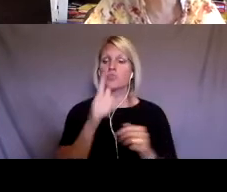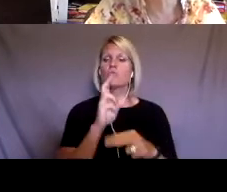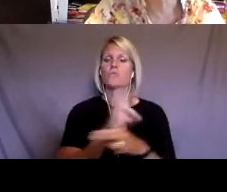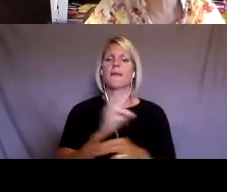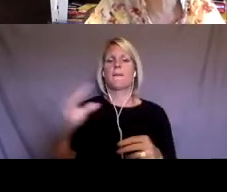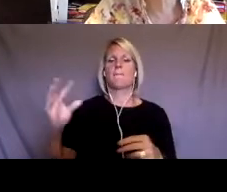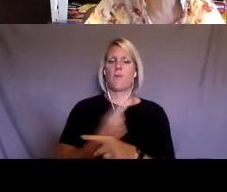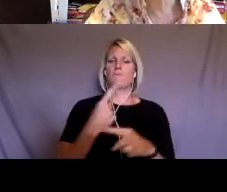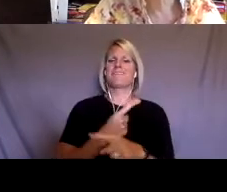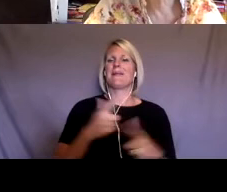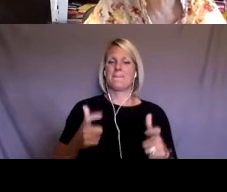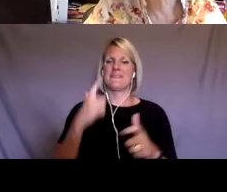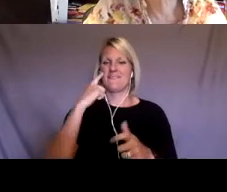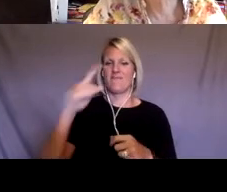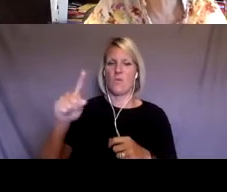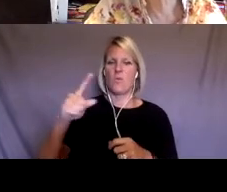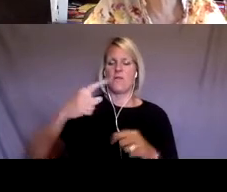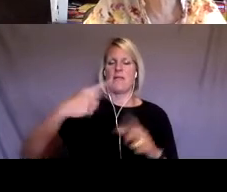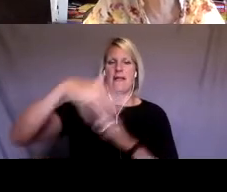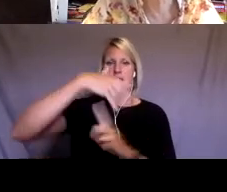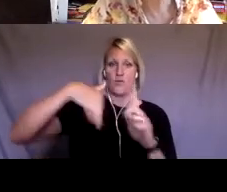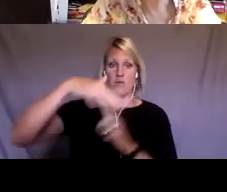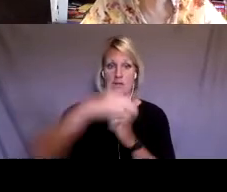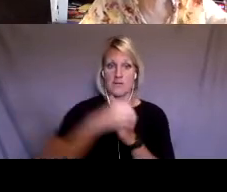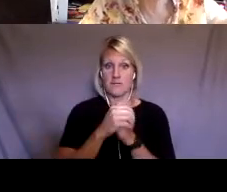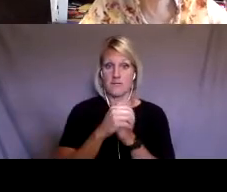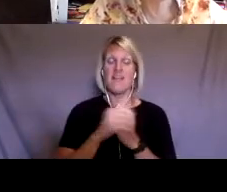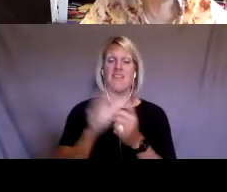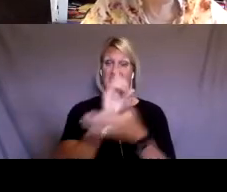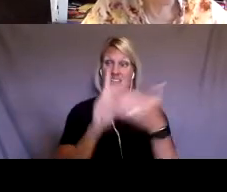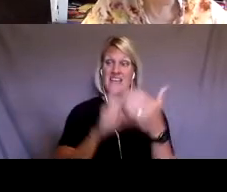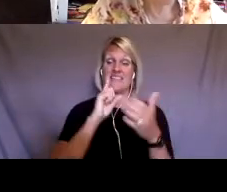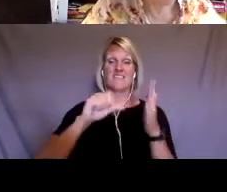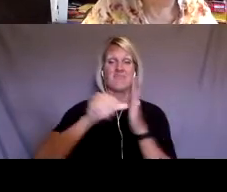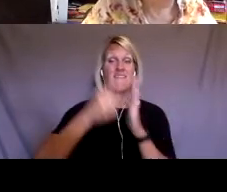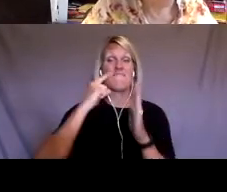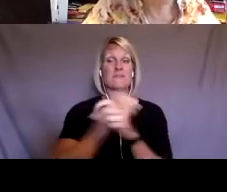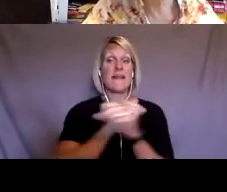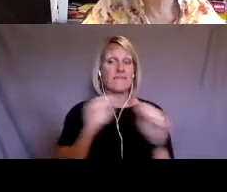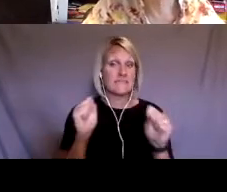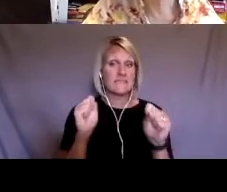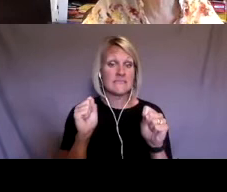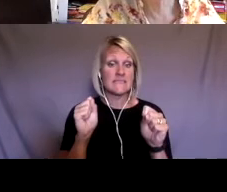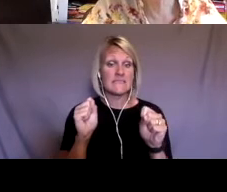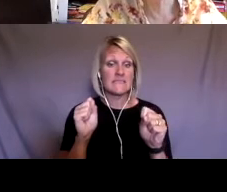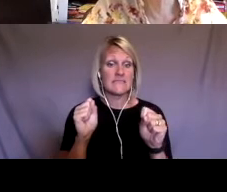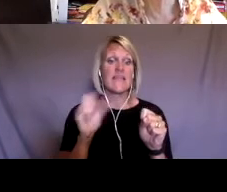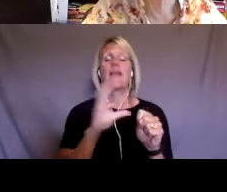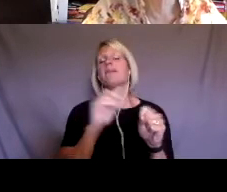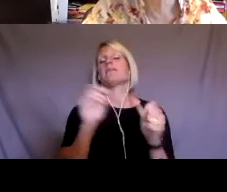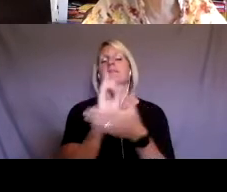surrounding context, that designs for safety and designs for